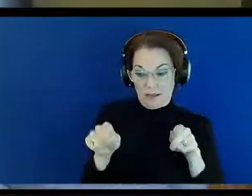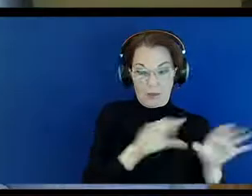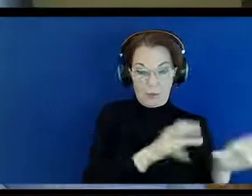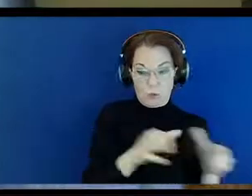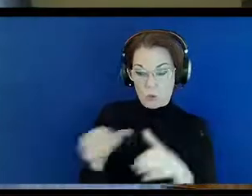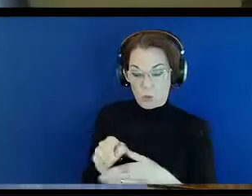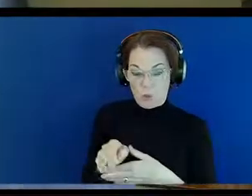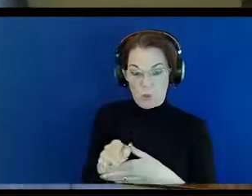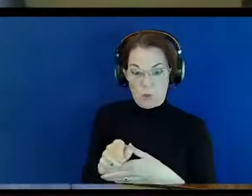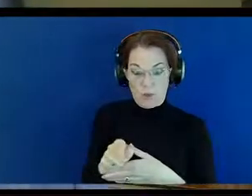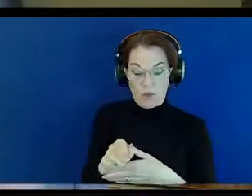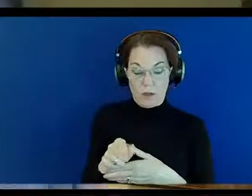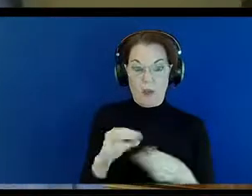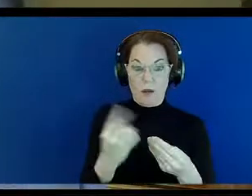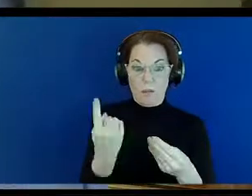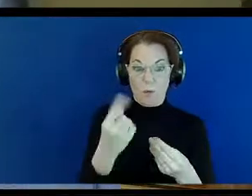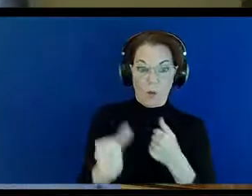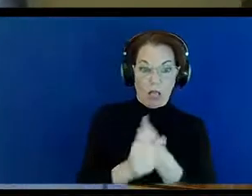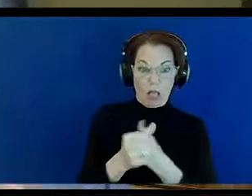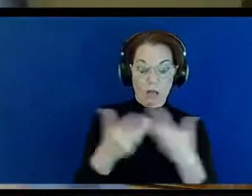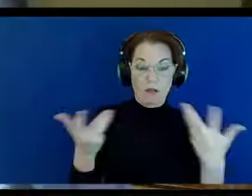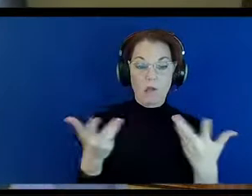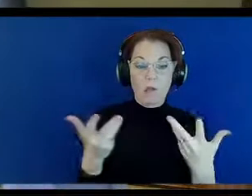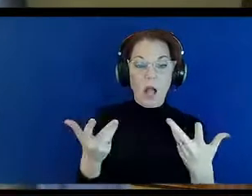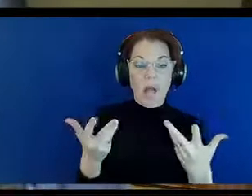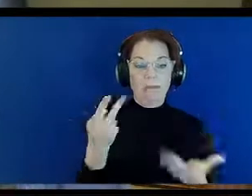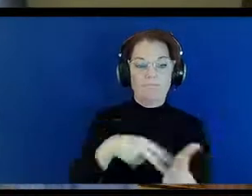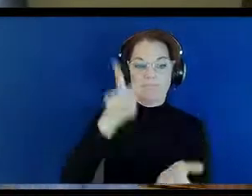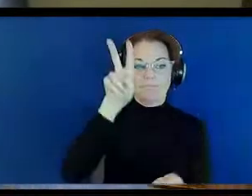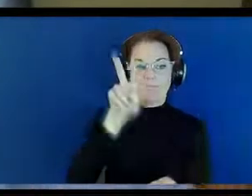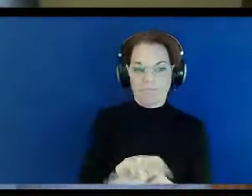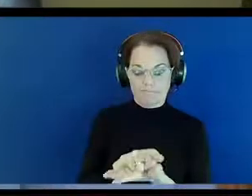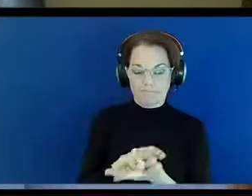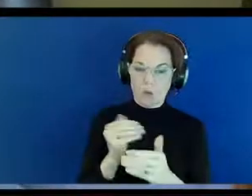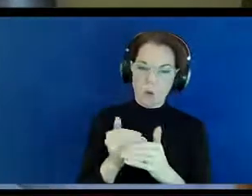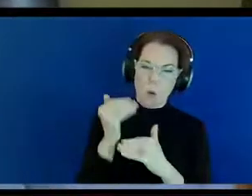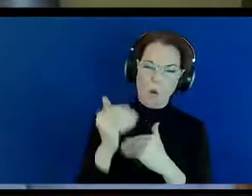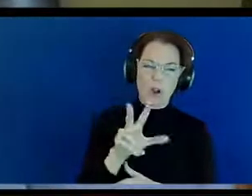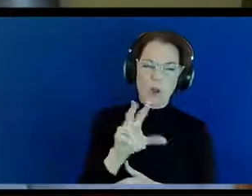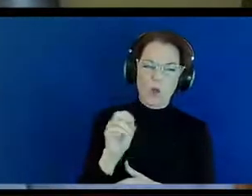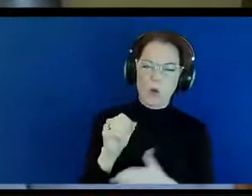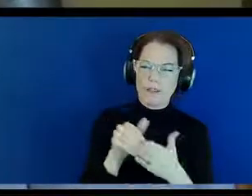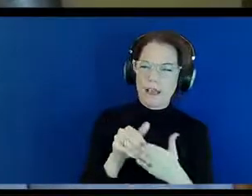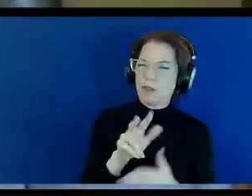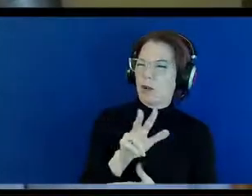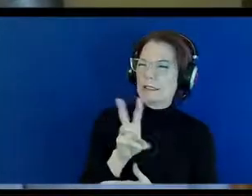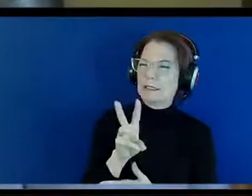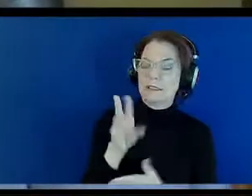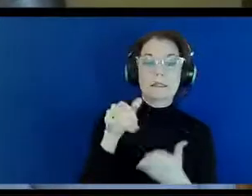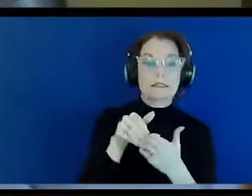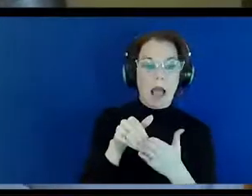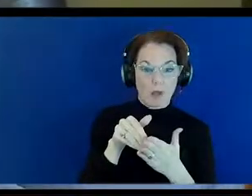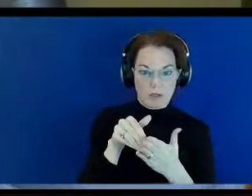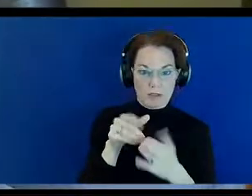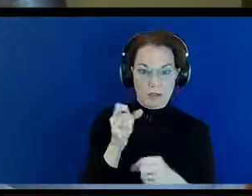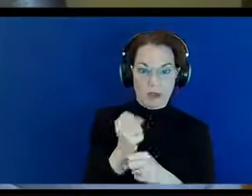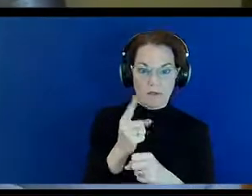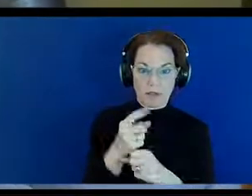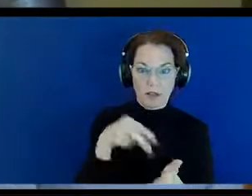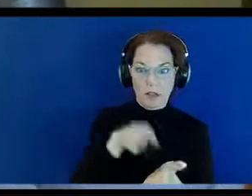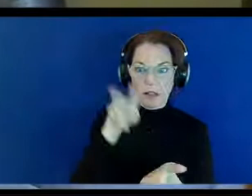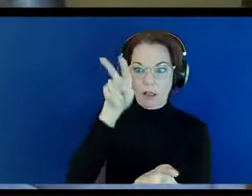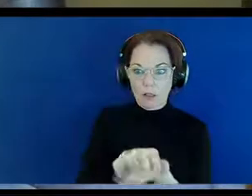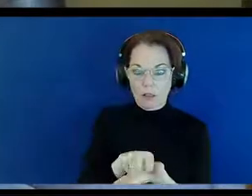in the home. Over 30,000 folks, somewhere around 36,000 falls a year, are